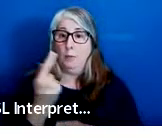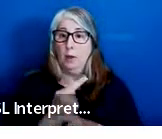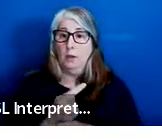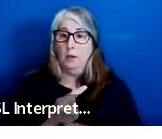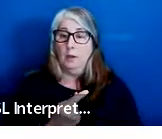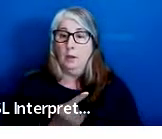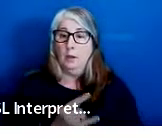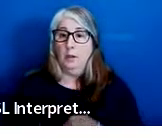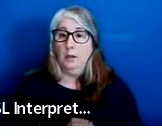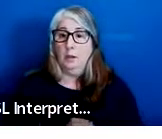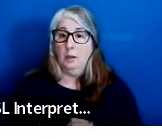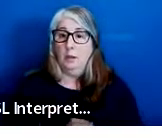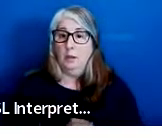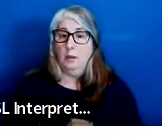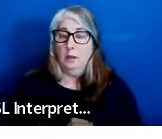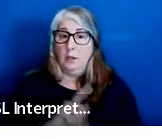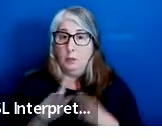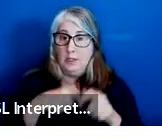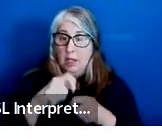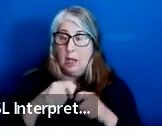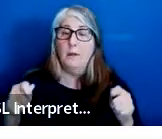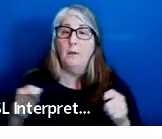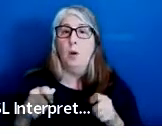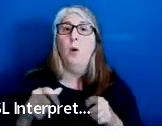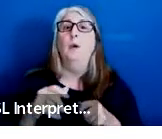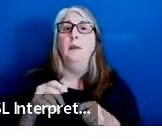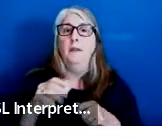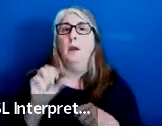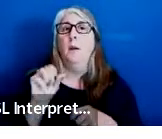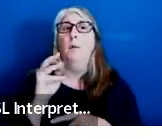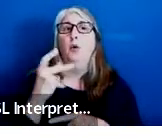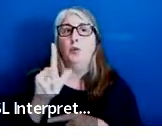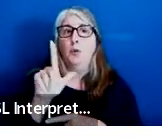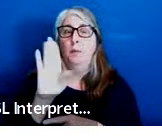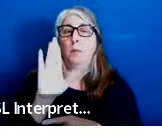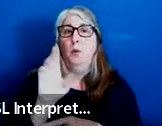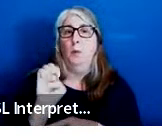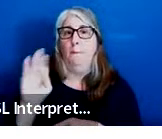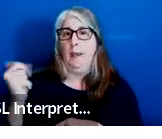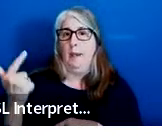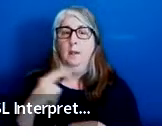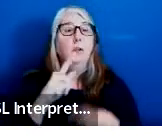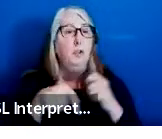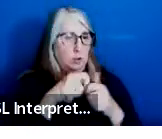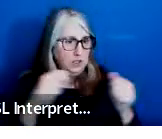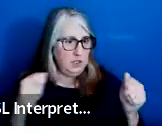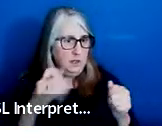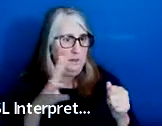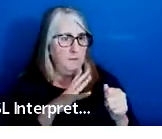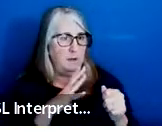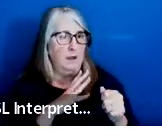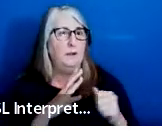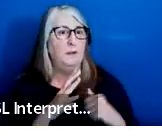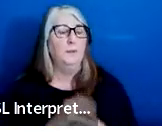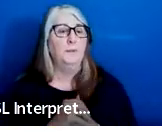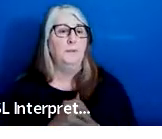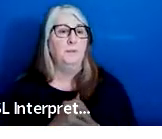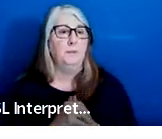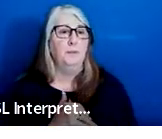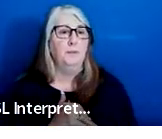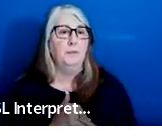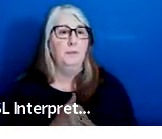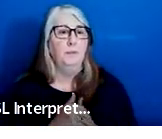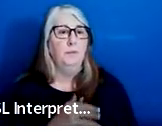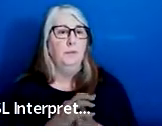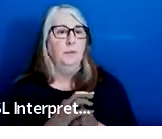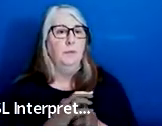Yes. Tie them shut or tie them to the cart? That's a good question. I'm assuming just tie They